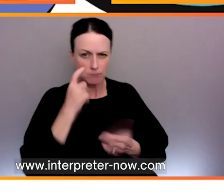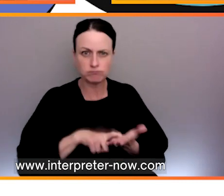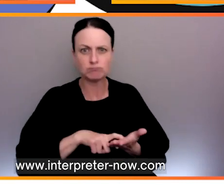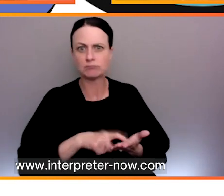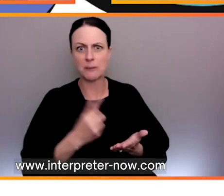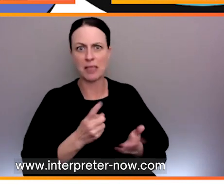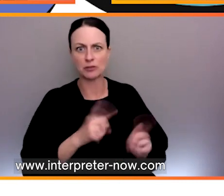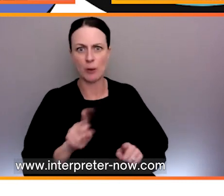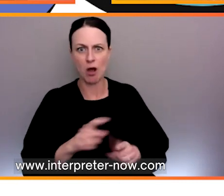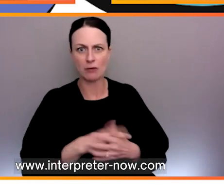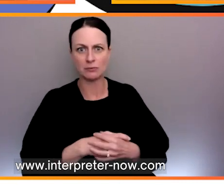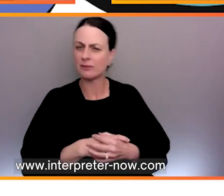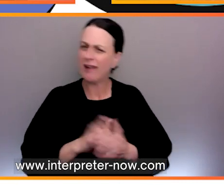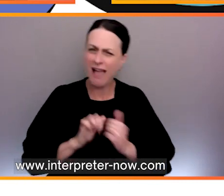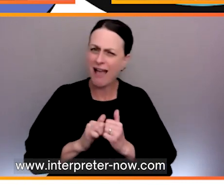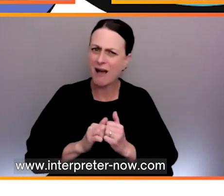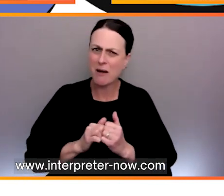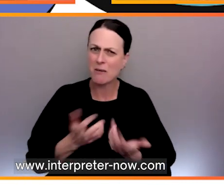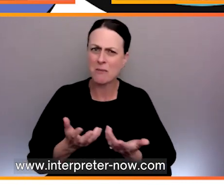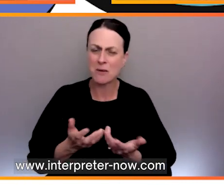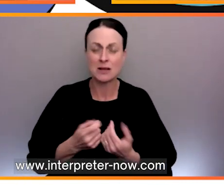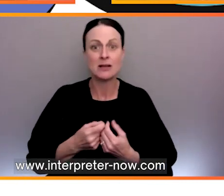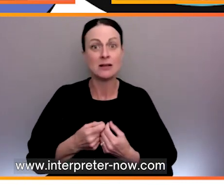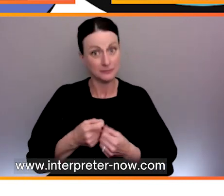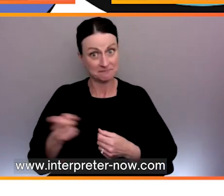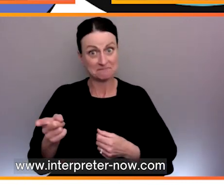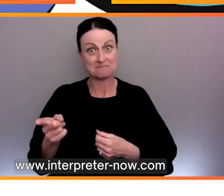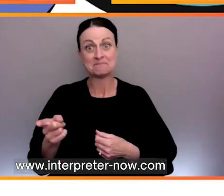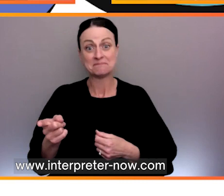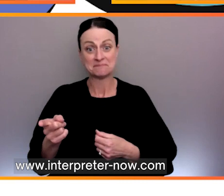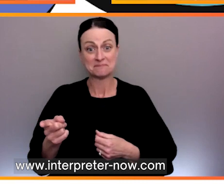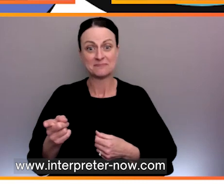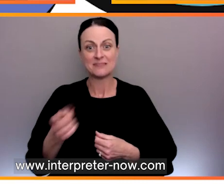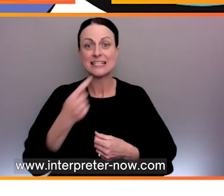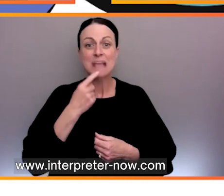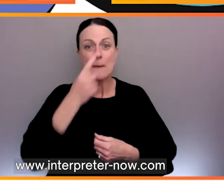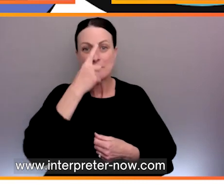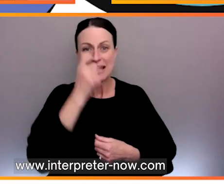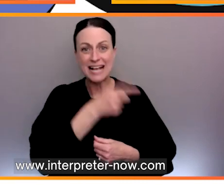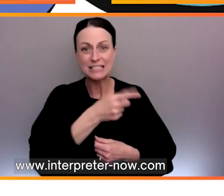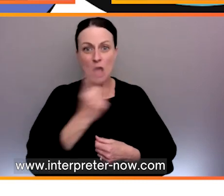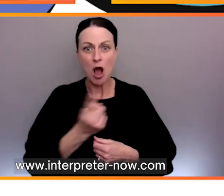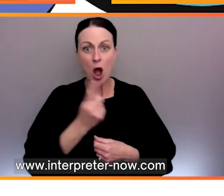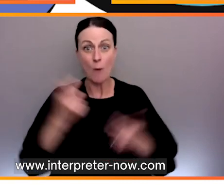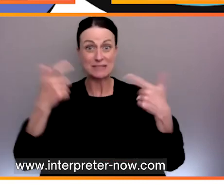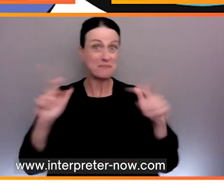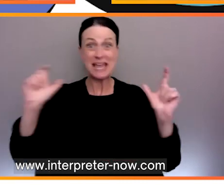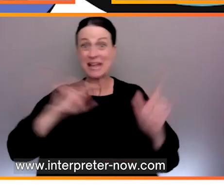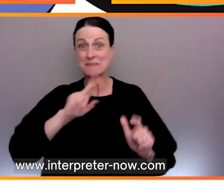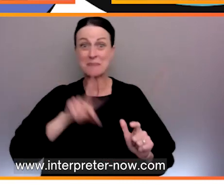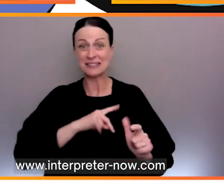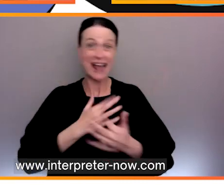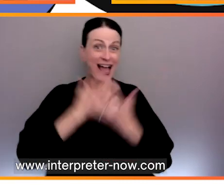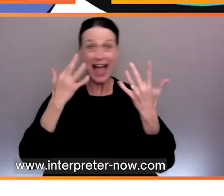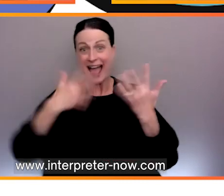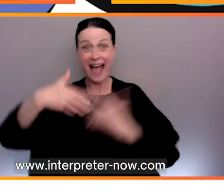heart. And it broke her heart, because she said, I wonder if I had said something to you, if that would